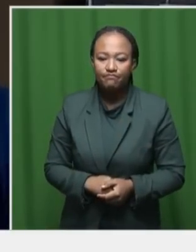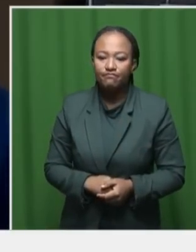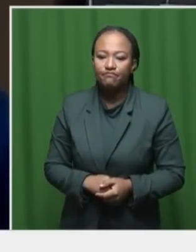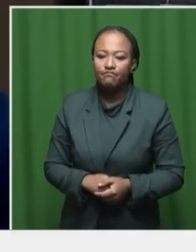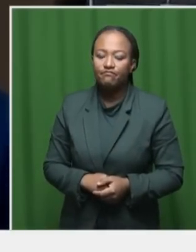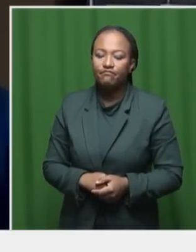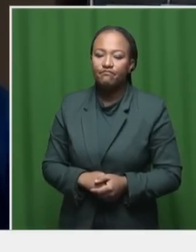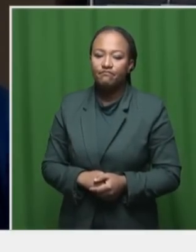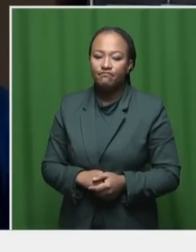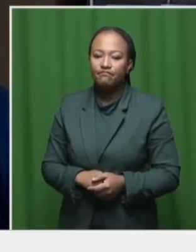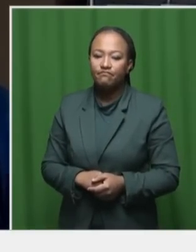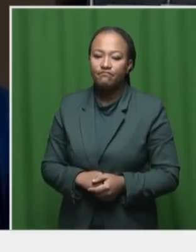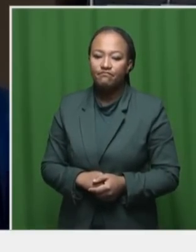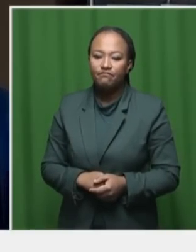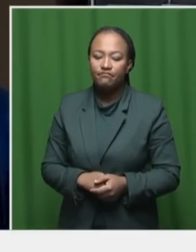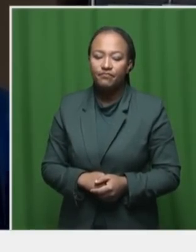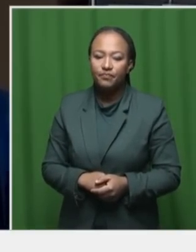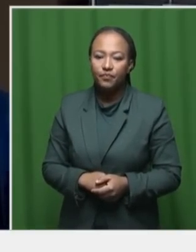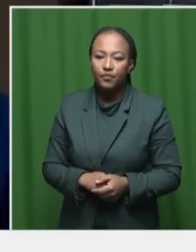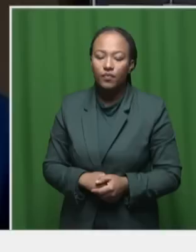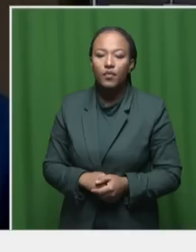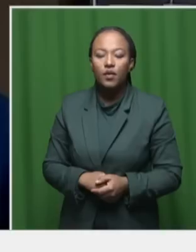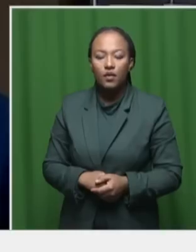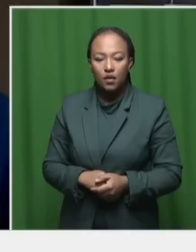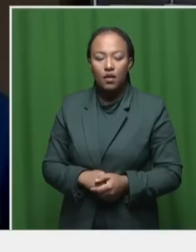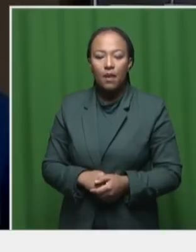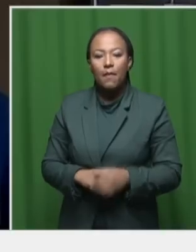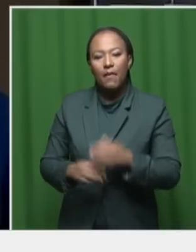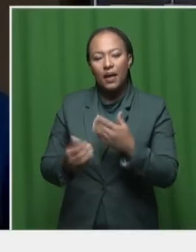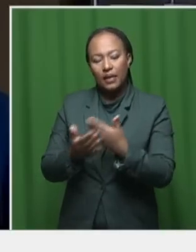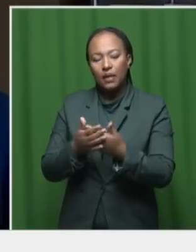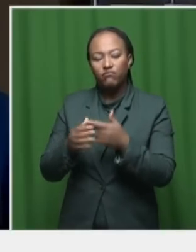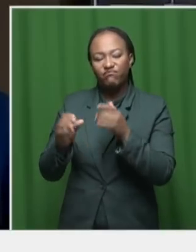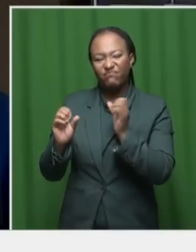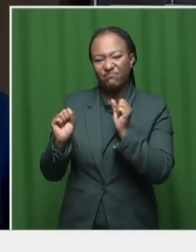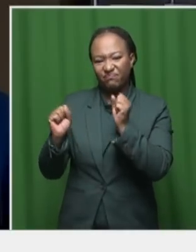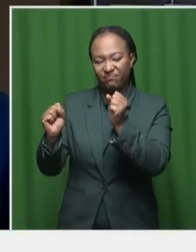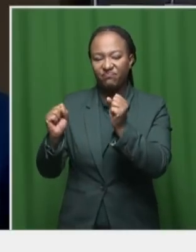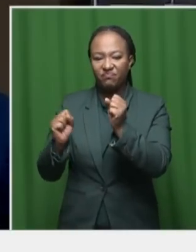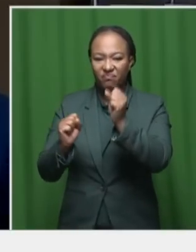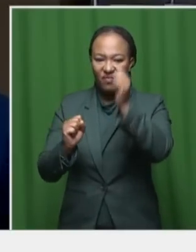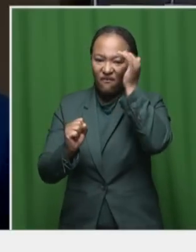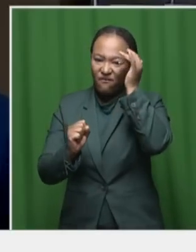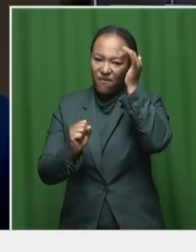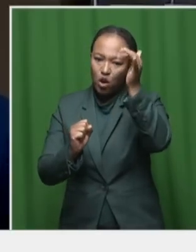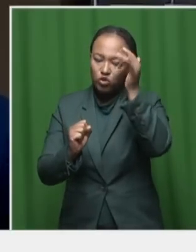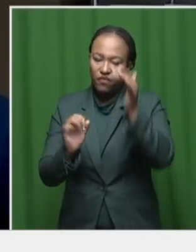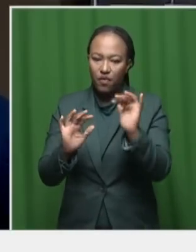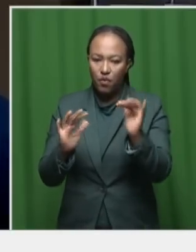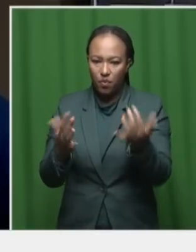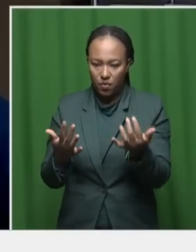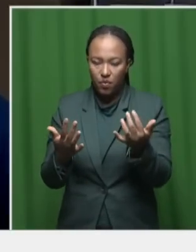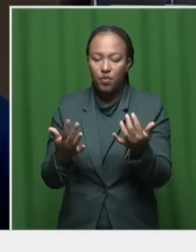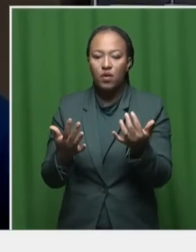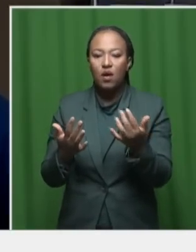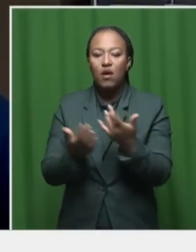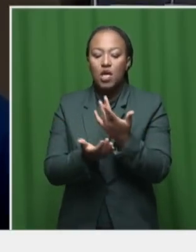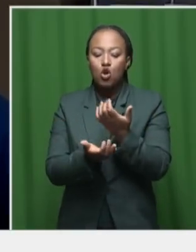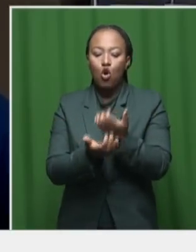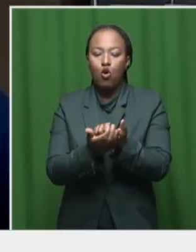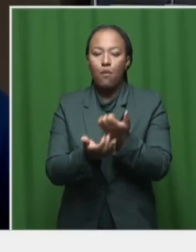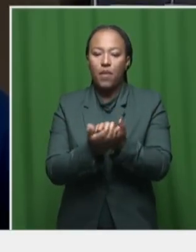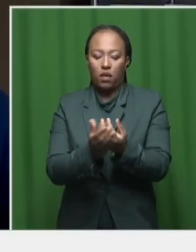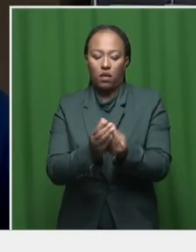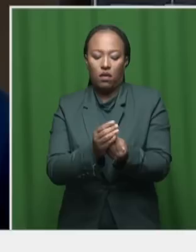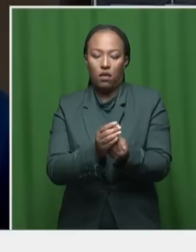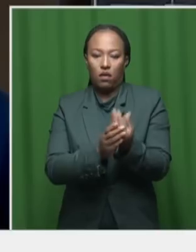Perhaps I could just start off by giving a bit of a philosophical answer to what should be done. What are those ingredients to get your economy to grow? And